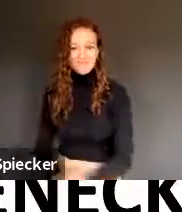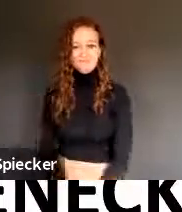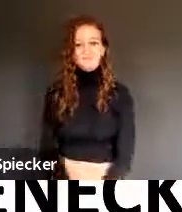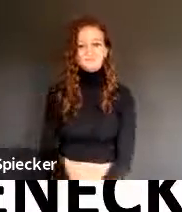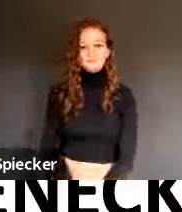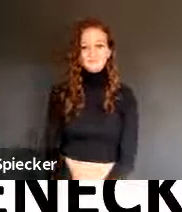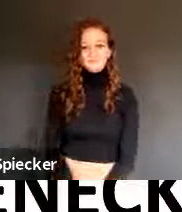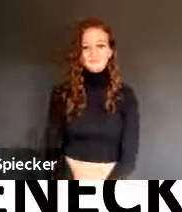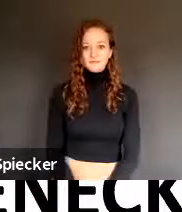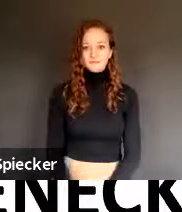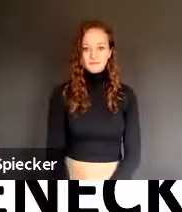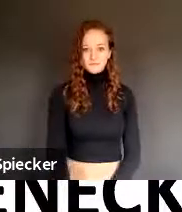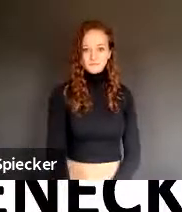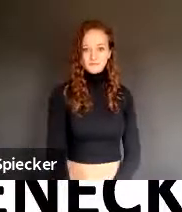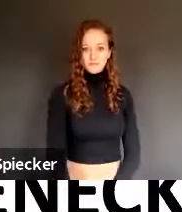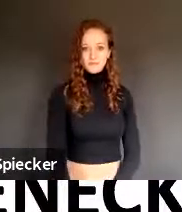overall in the population.